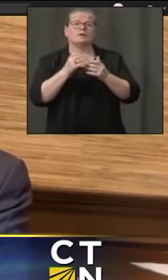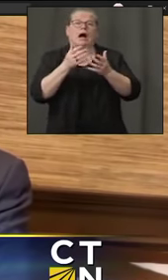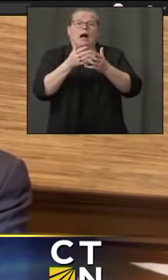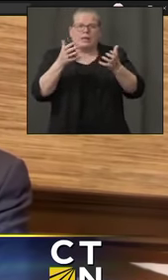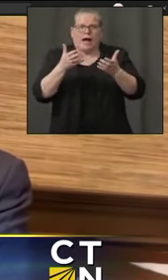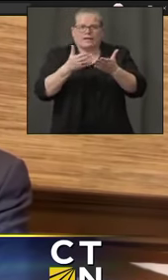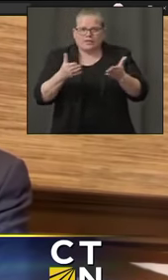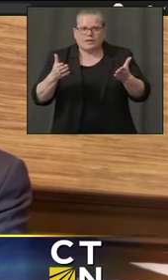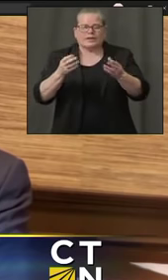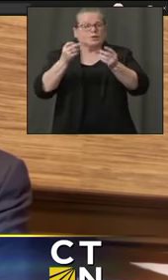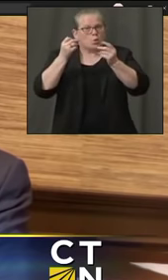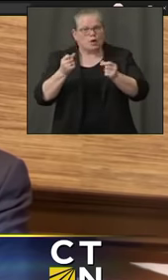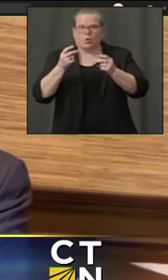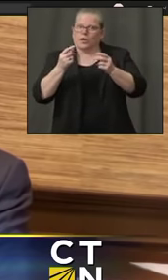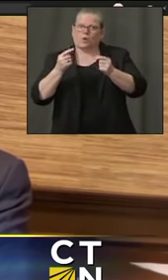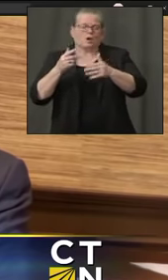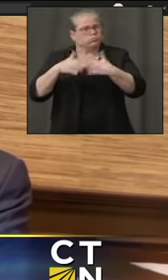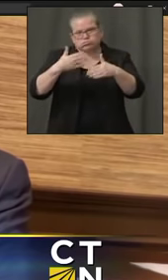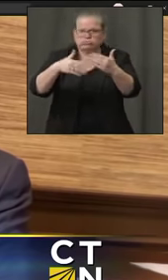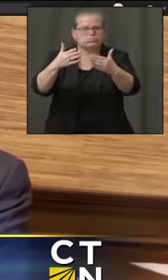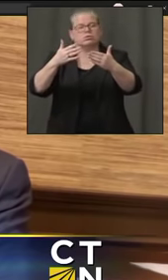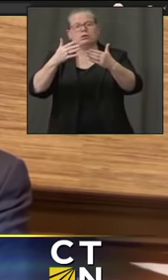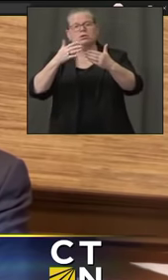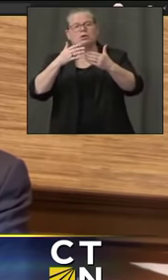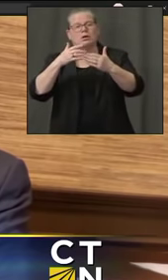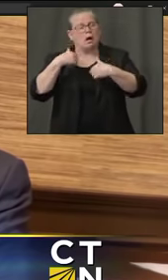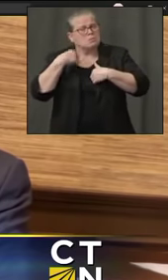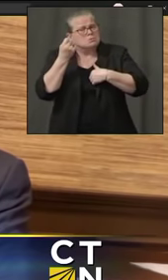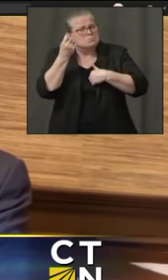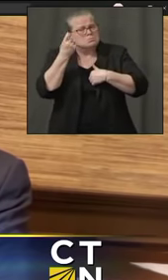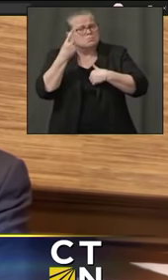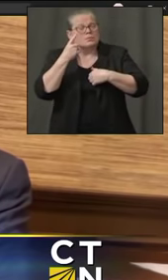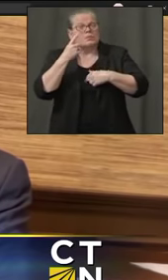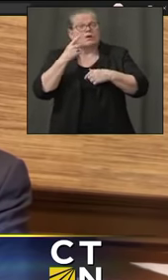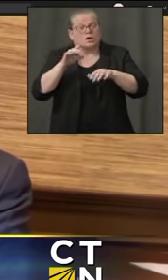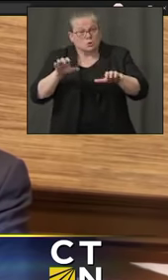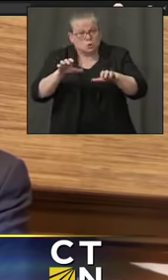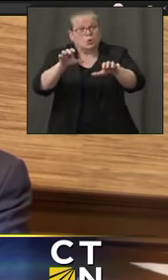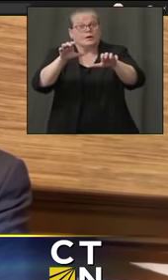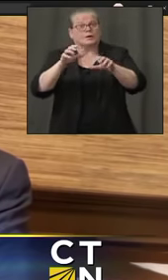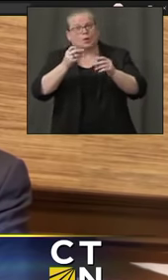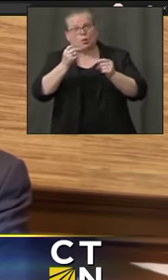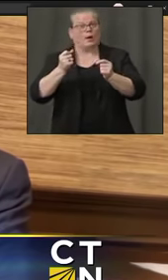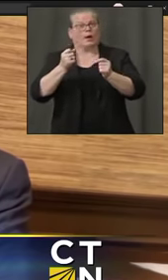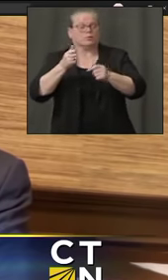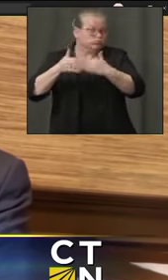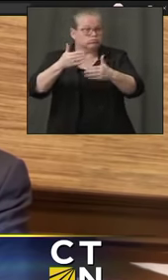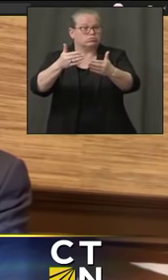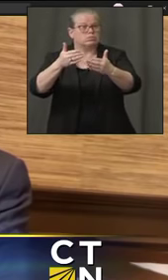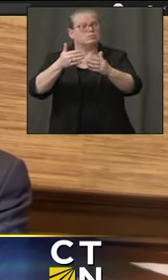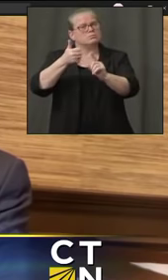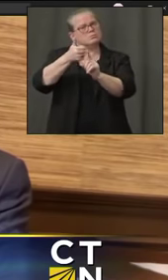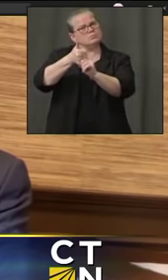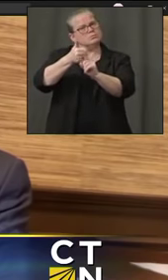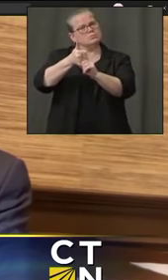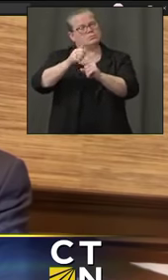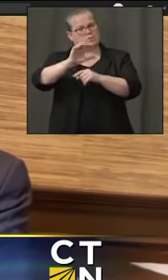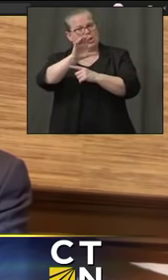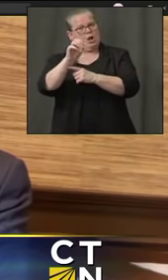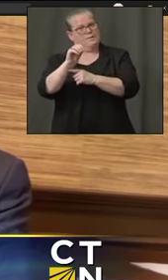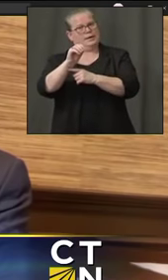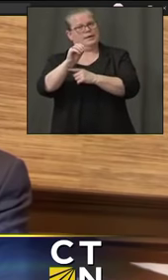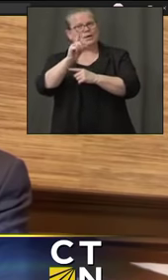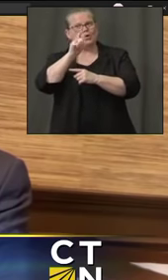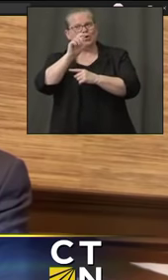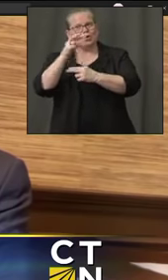stuff, understandably, of doing things very quickly. As the top lawyer for a company that does health